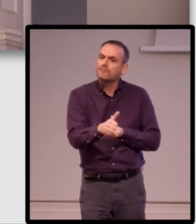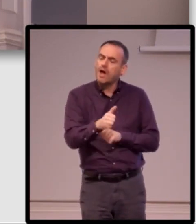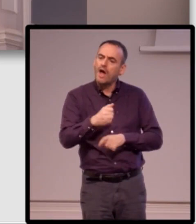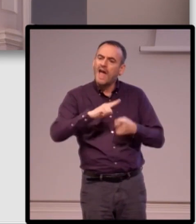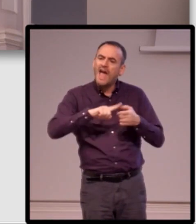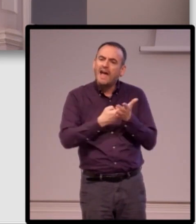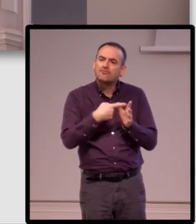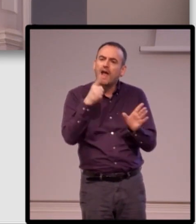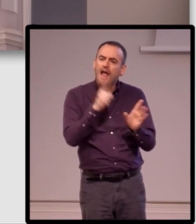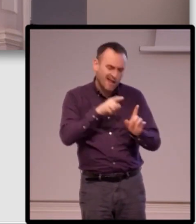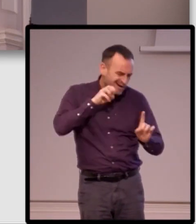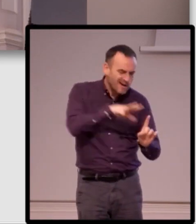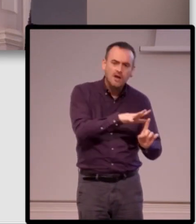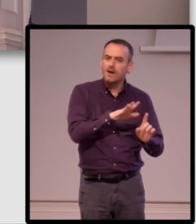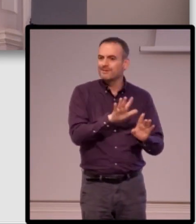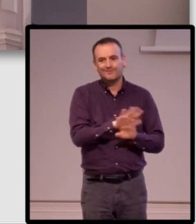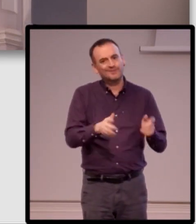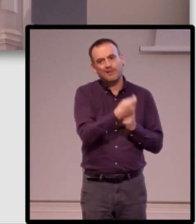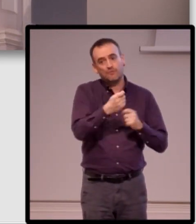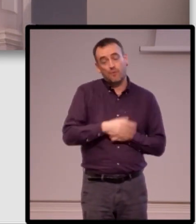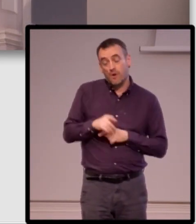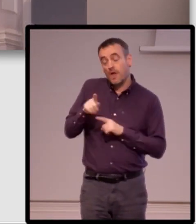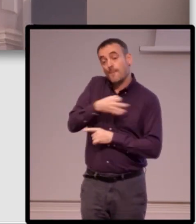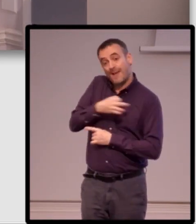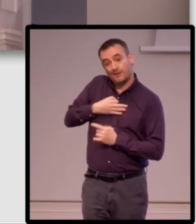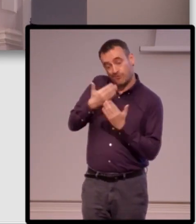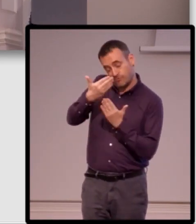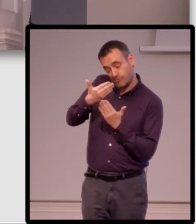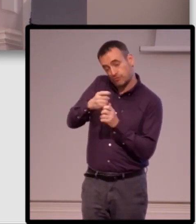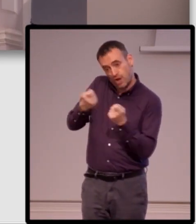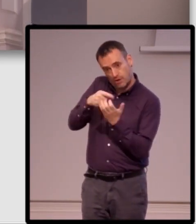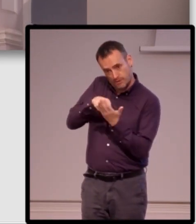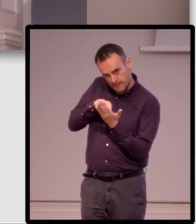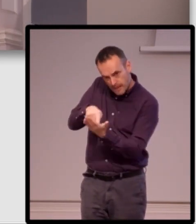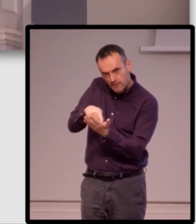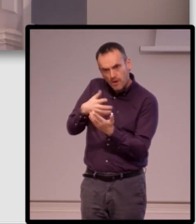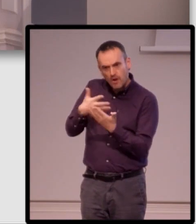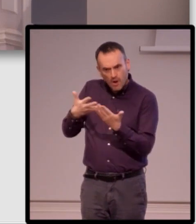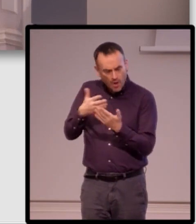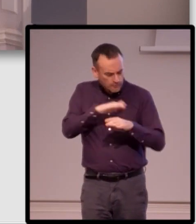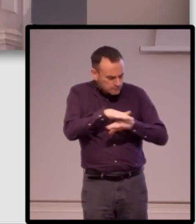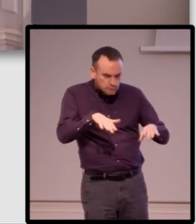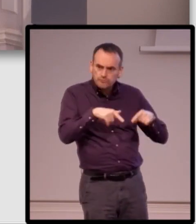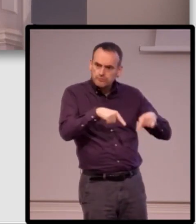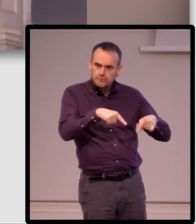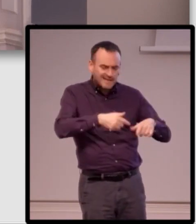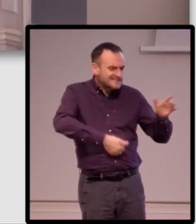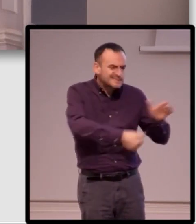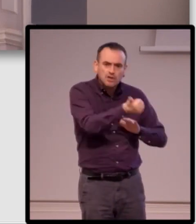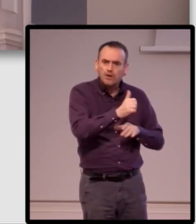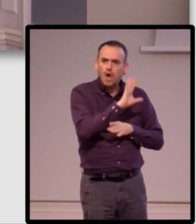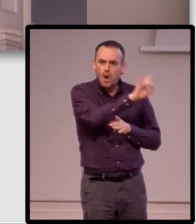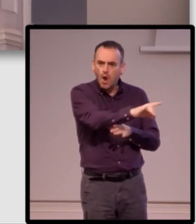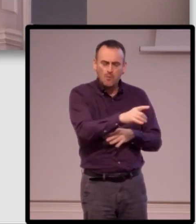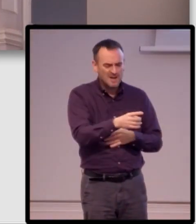success, and medical journals largely report either losing sight of children or their discharge home and death within a few weeks.